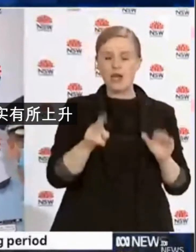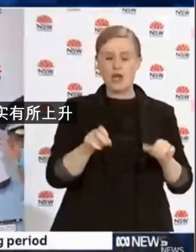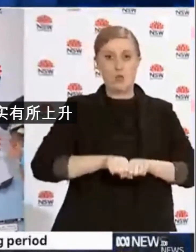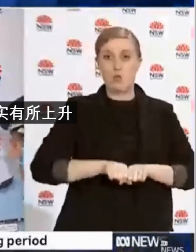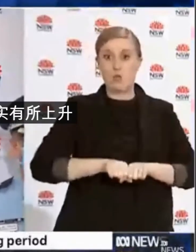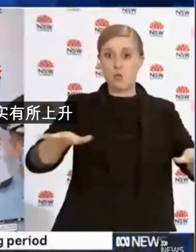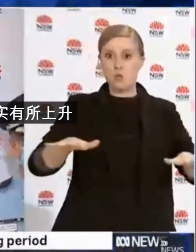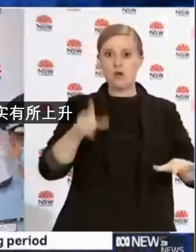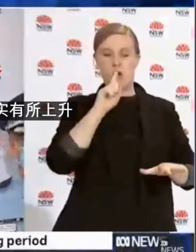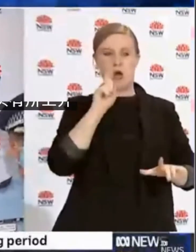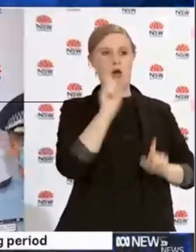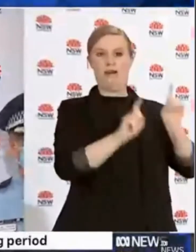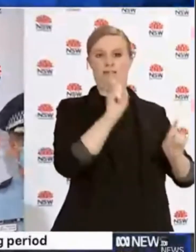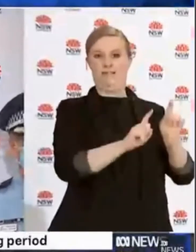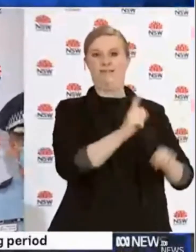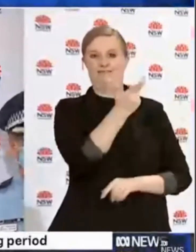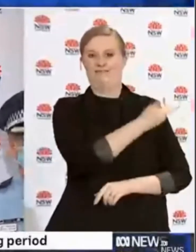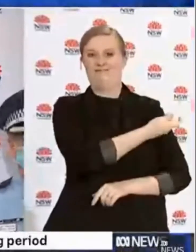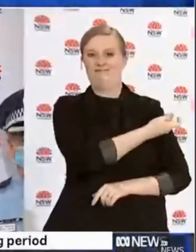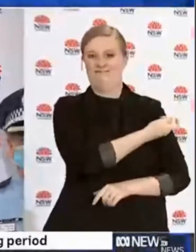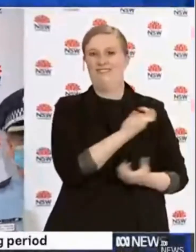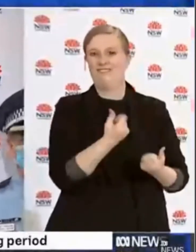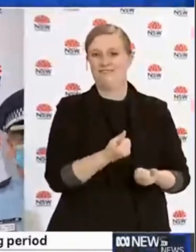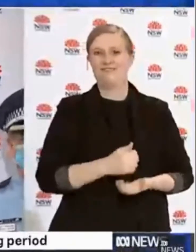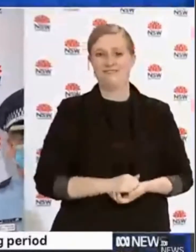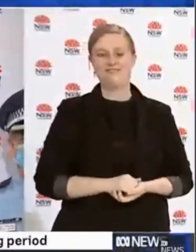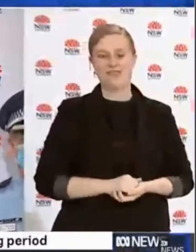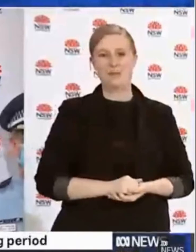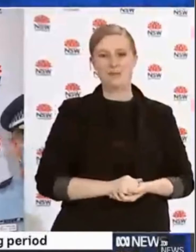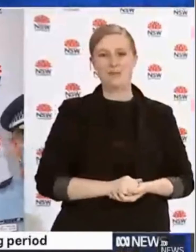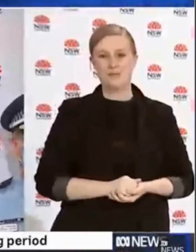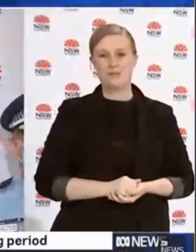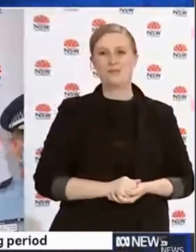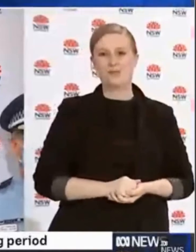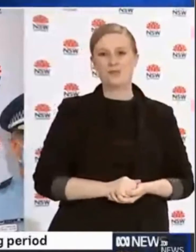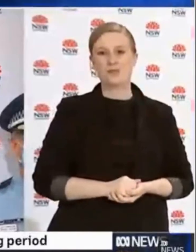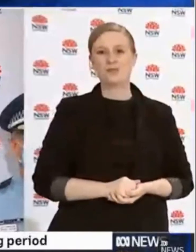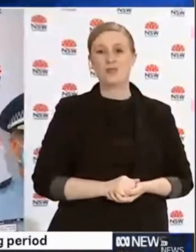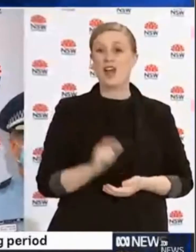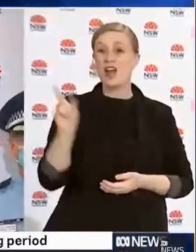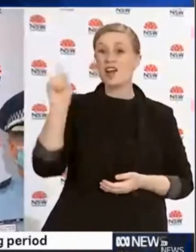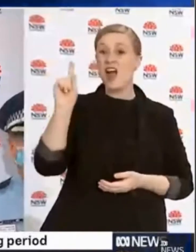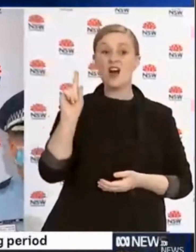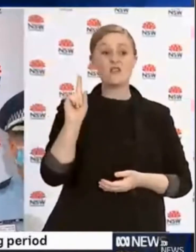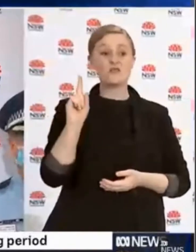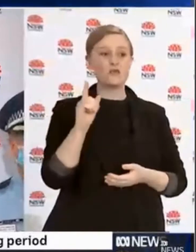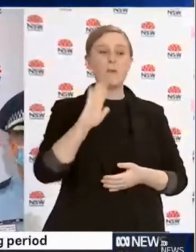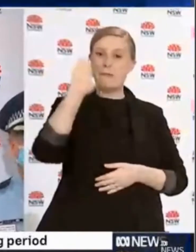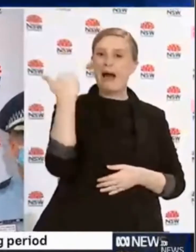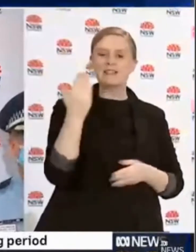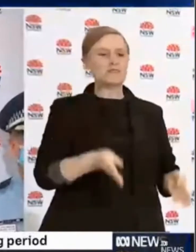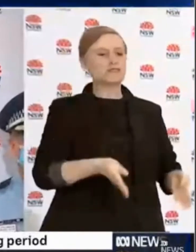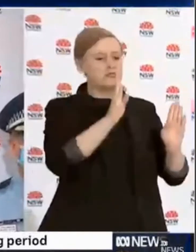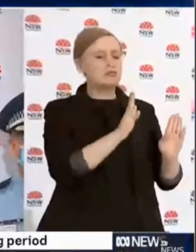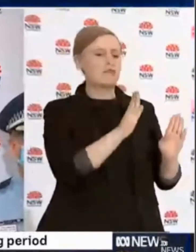either one of the vaccines, and I think particularly the opening up of the pharmacies has